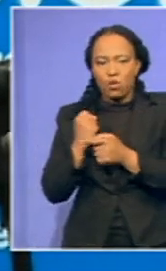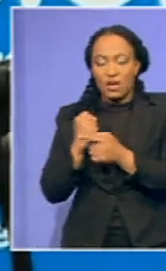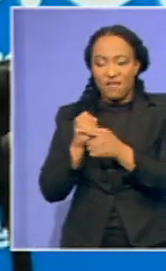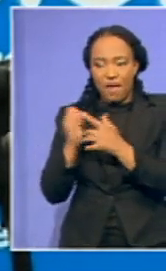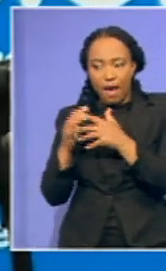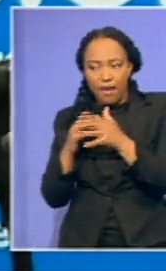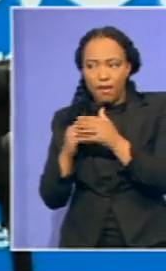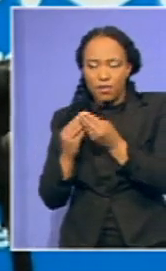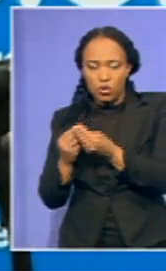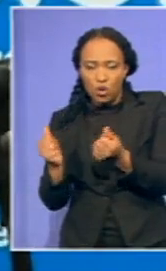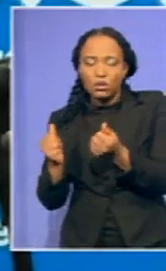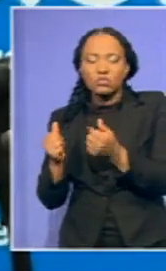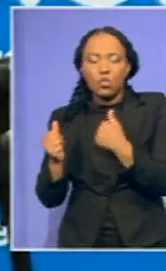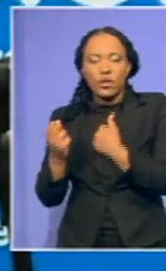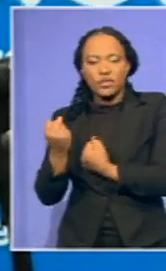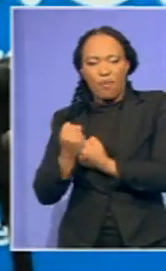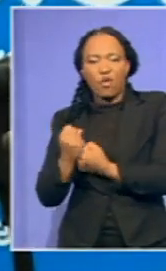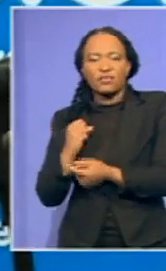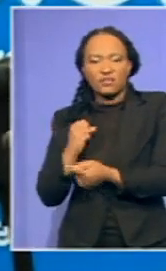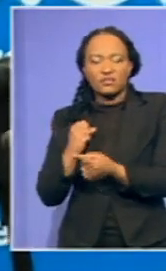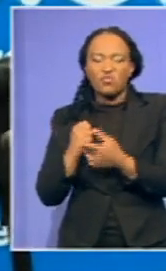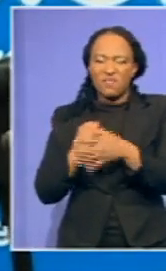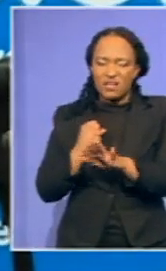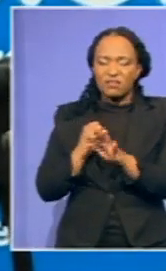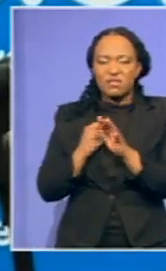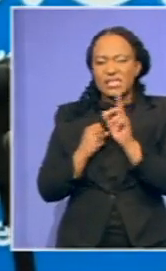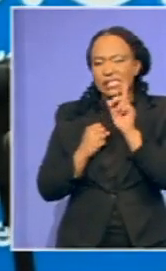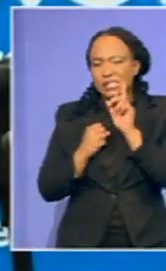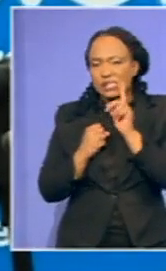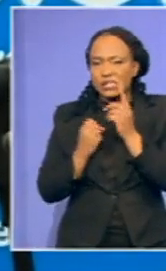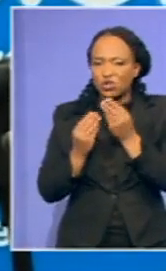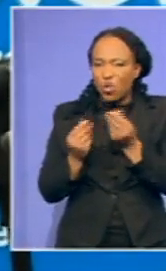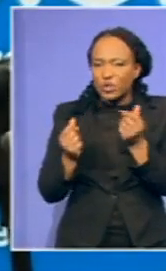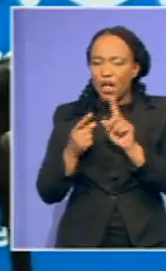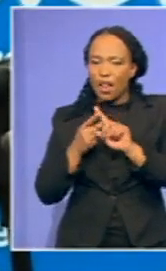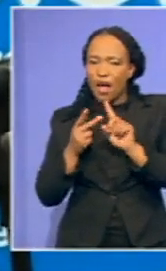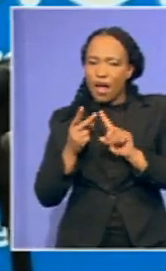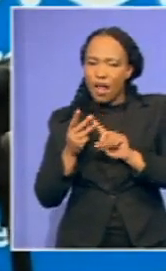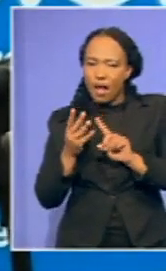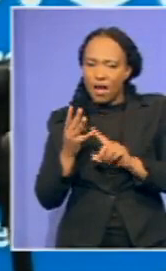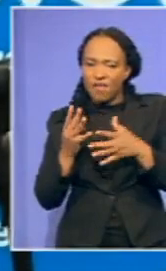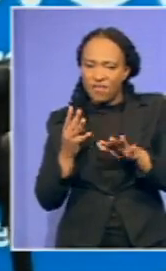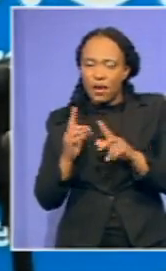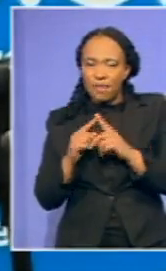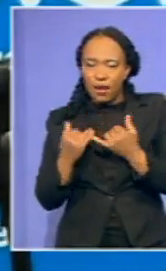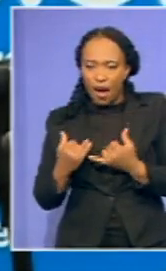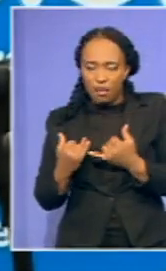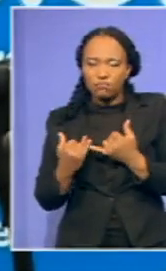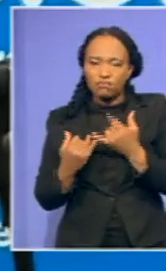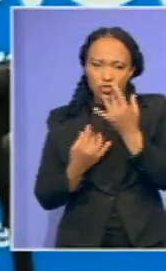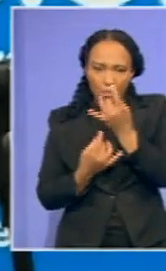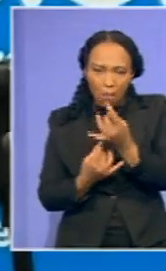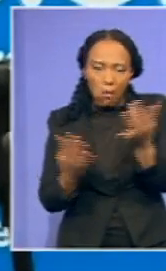eThekwini. And we have looked at quite a few, and unfortunately, I'm not in a position to indicate that we've had a level